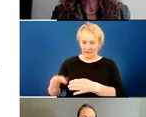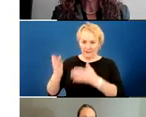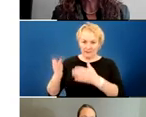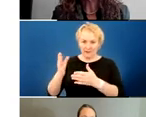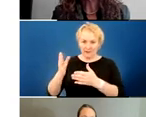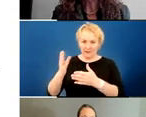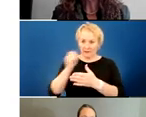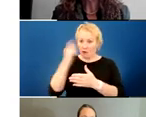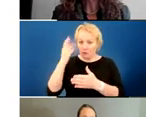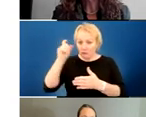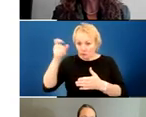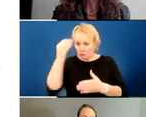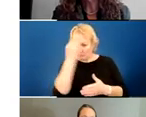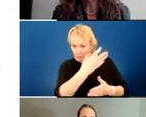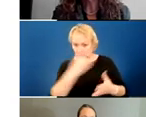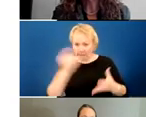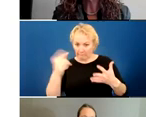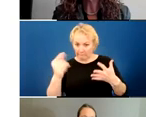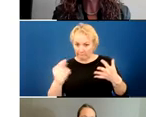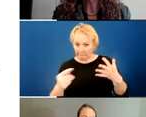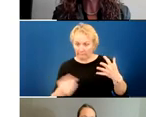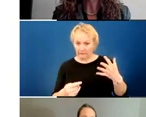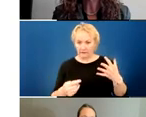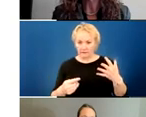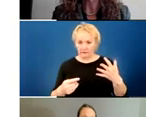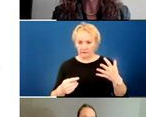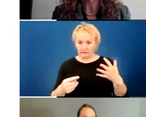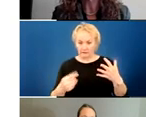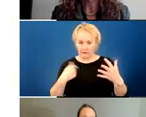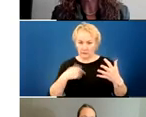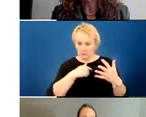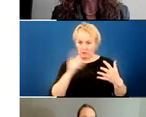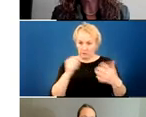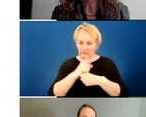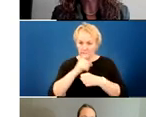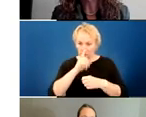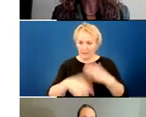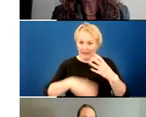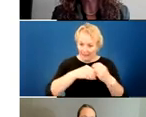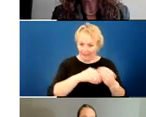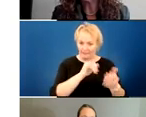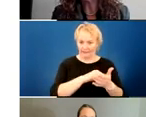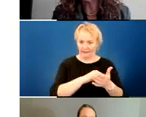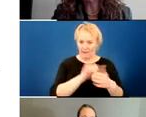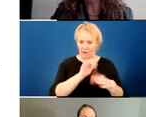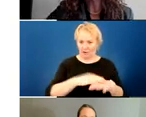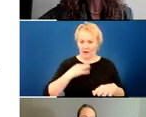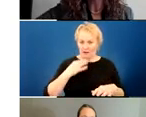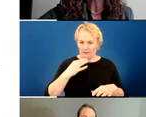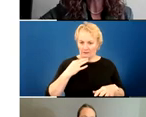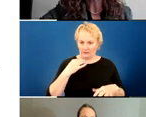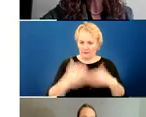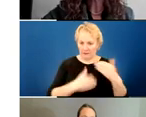they should have reported certain information, we do make sure that we add that information to their application